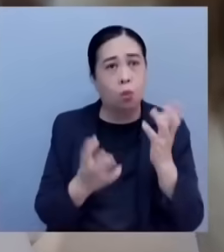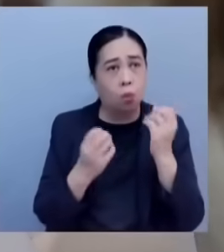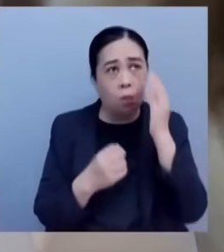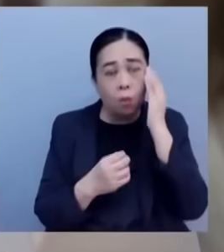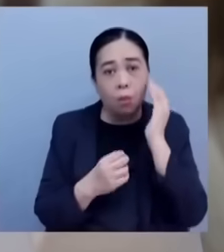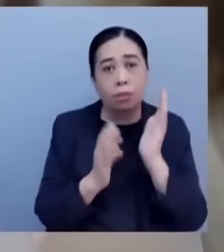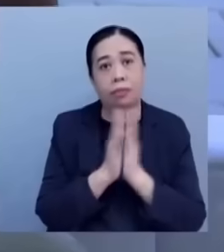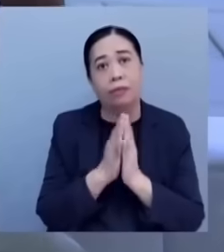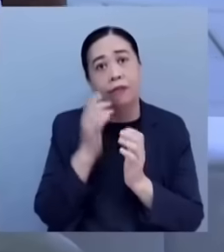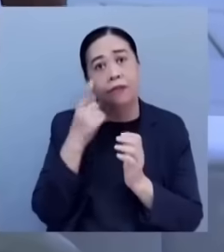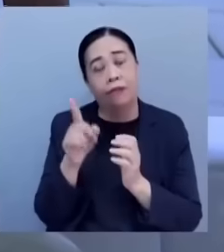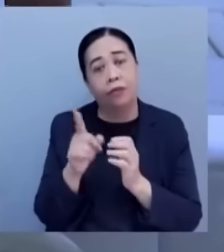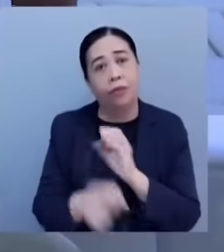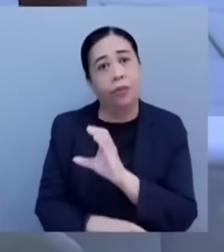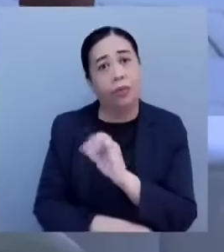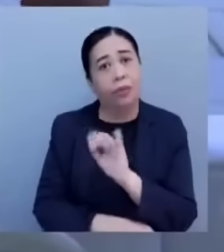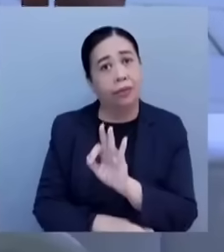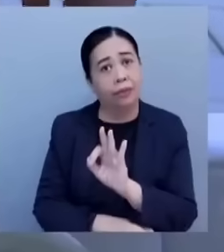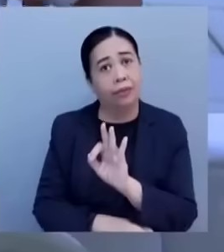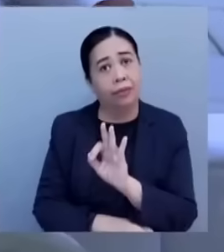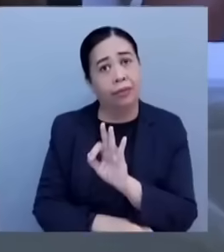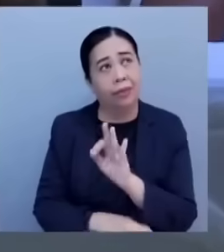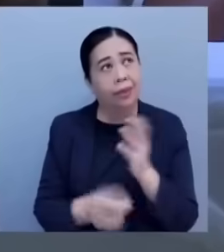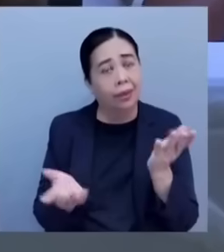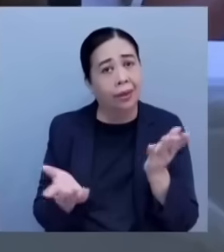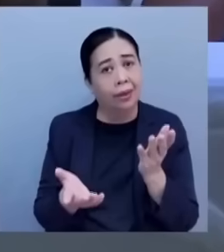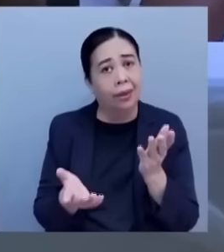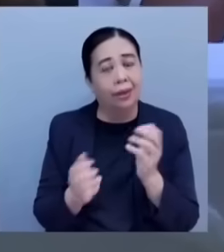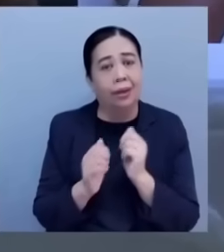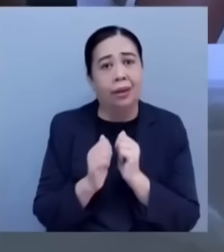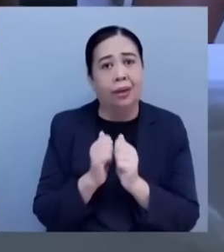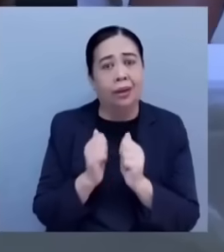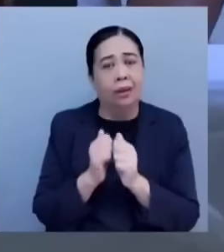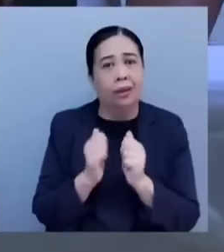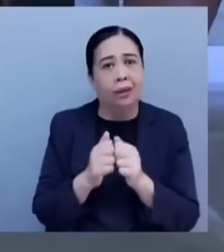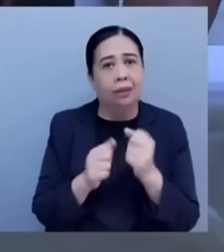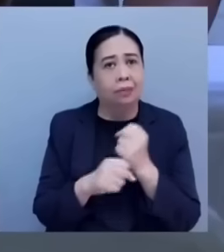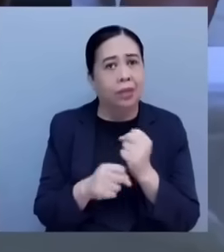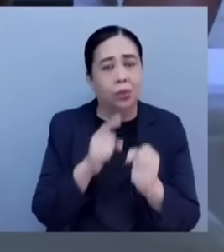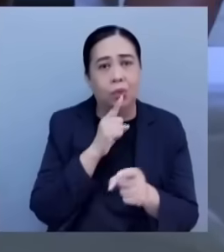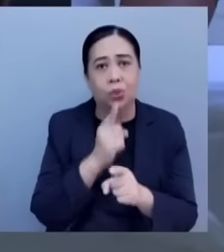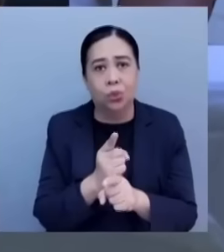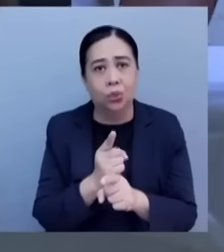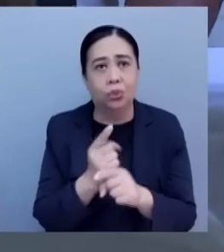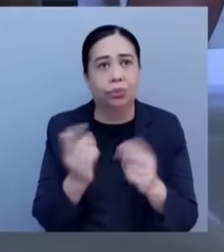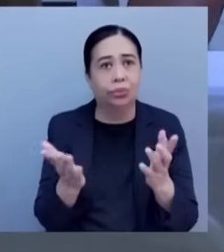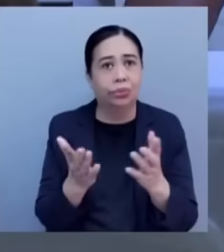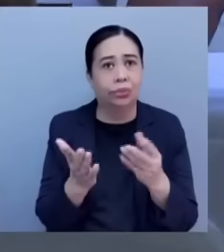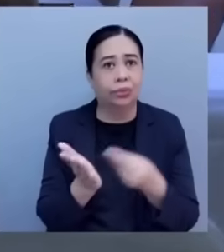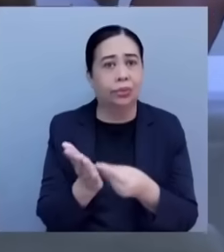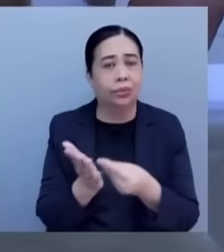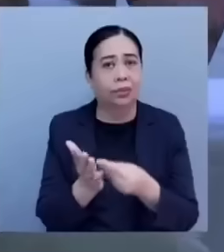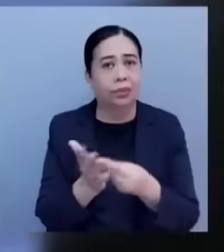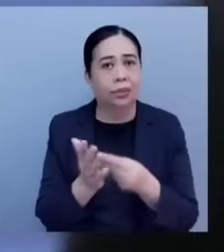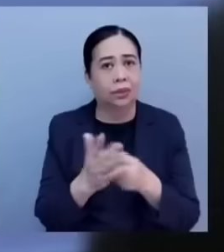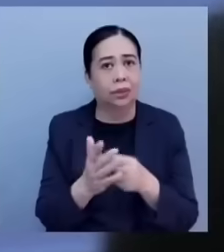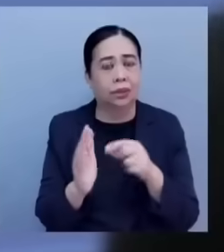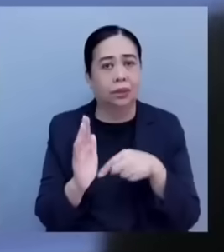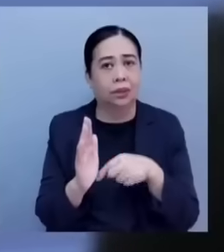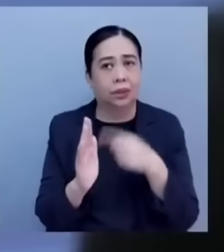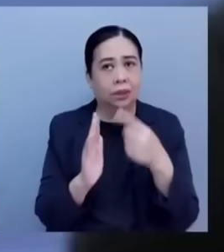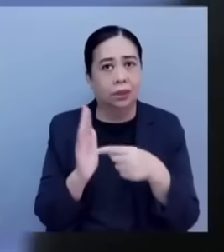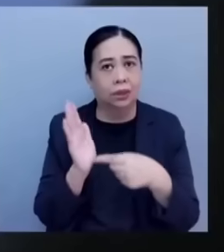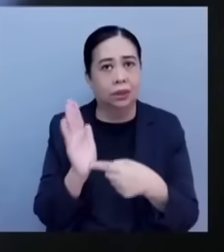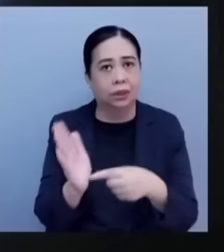for was confidential funds. In fact, the nature of the fund was first characterized in